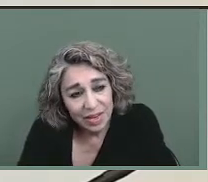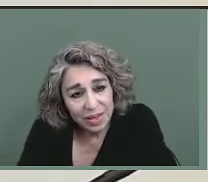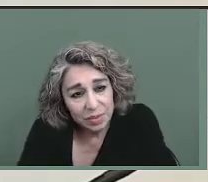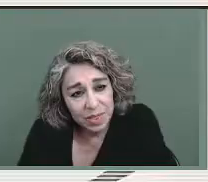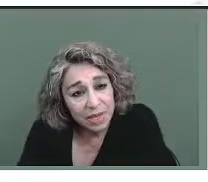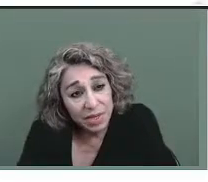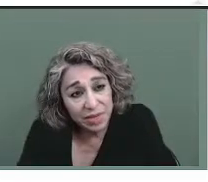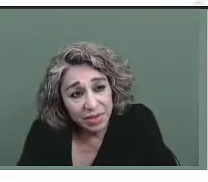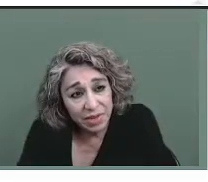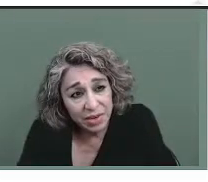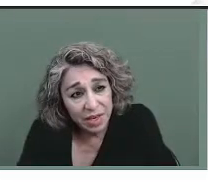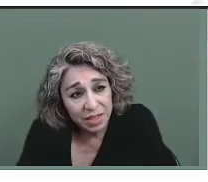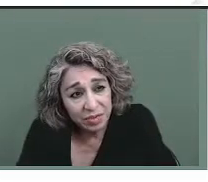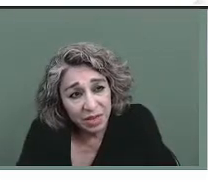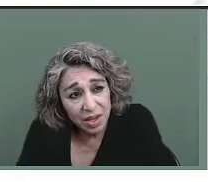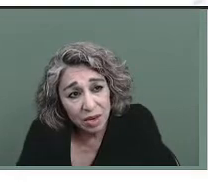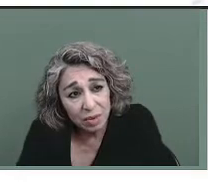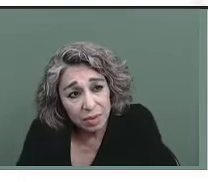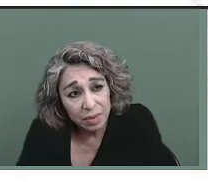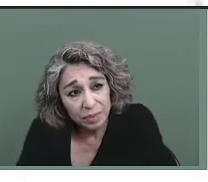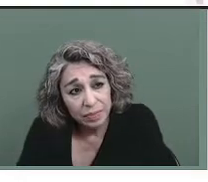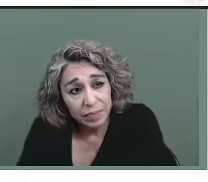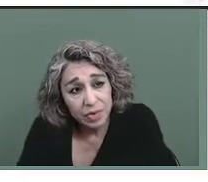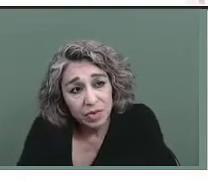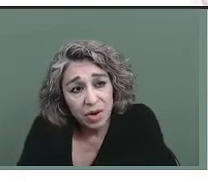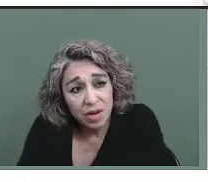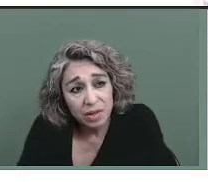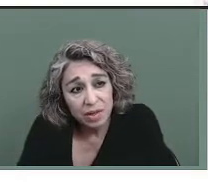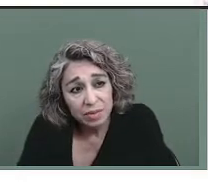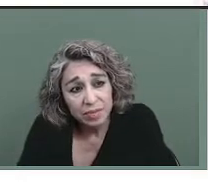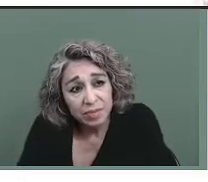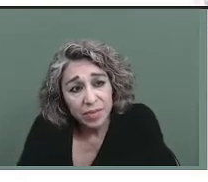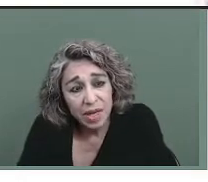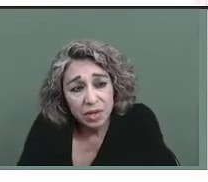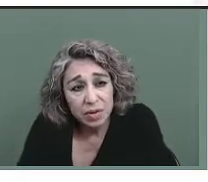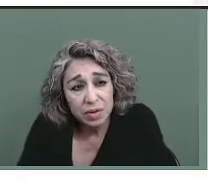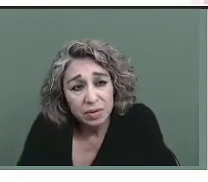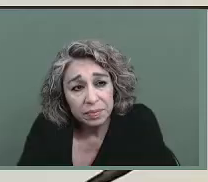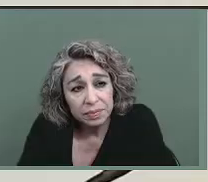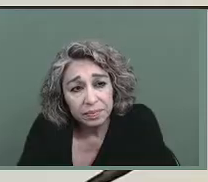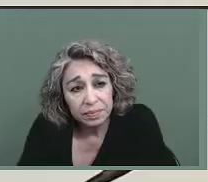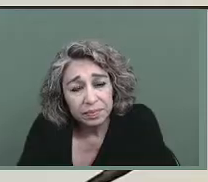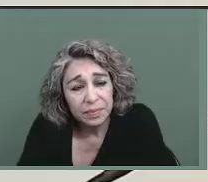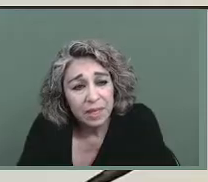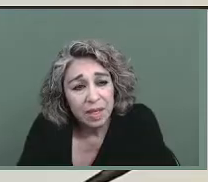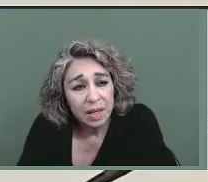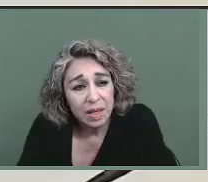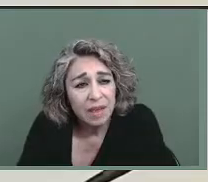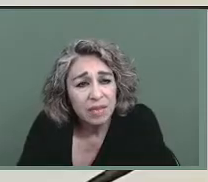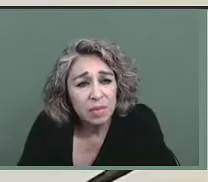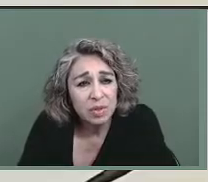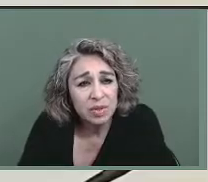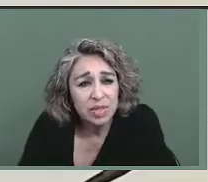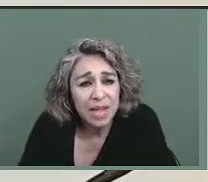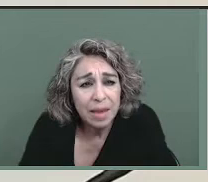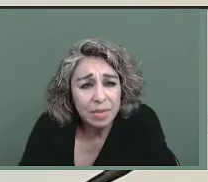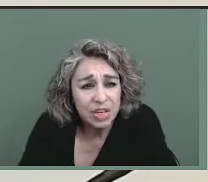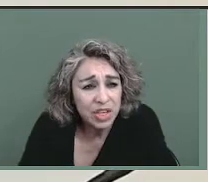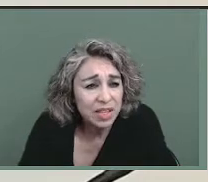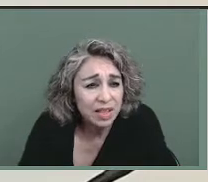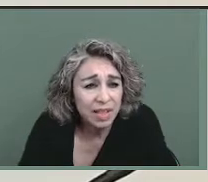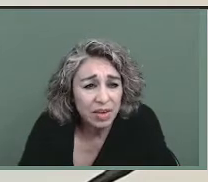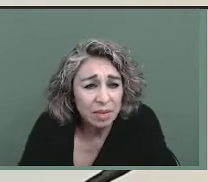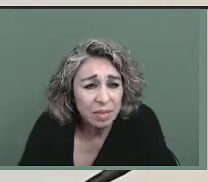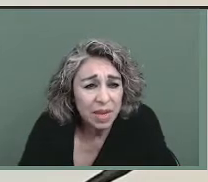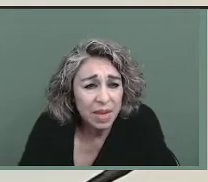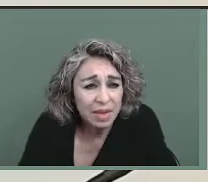or the consumption of the drugs for the youth, drugs, as you know, of the most damaging